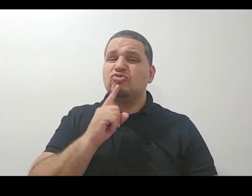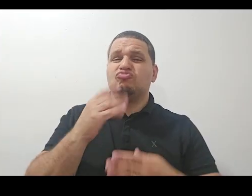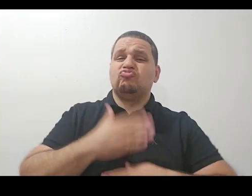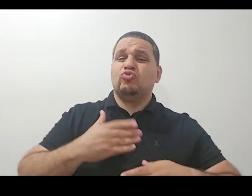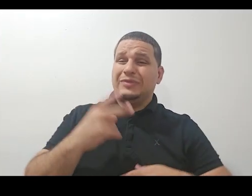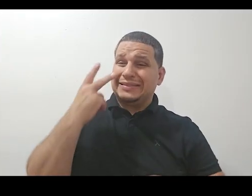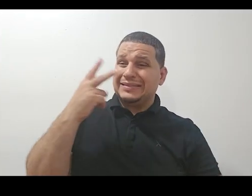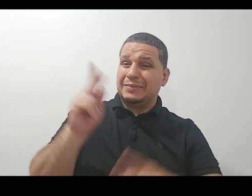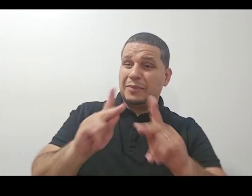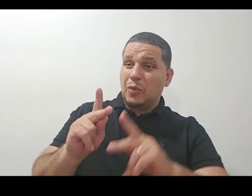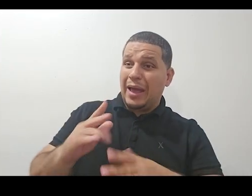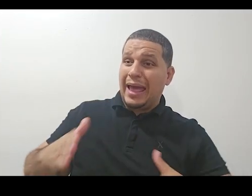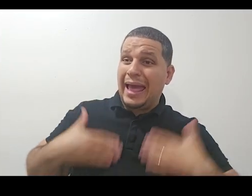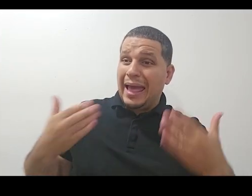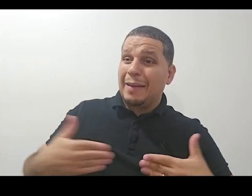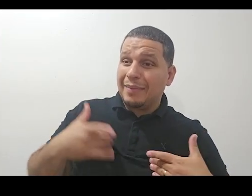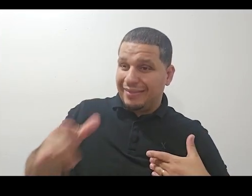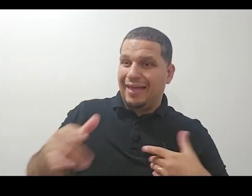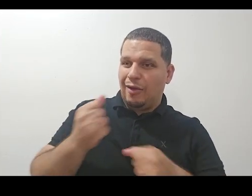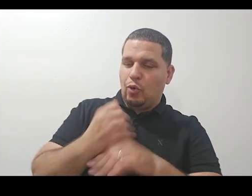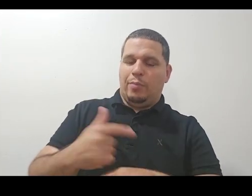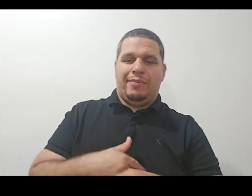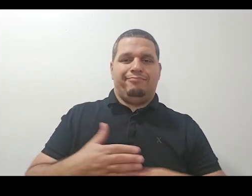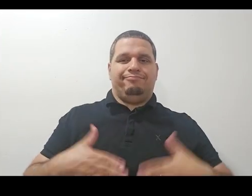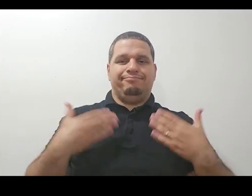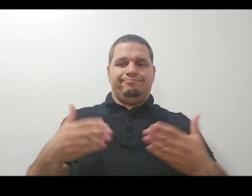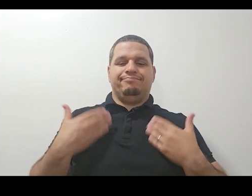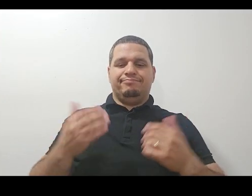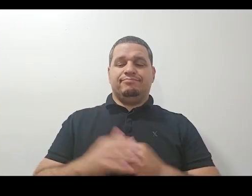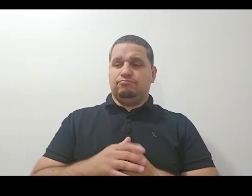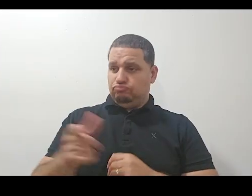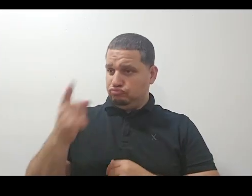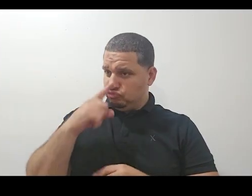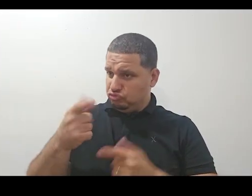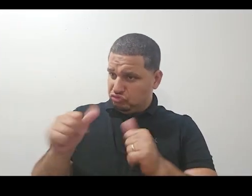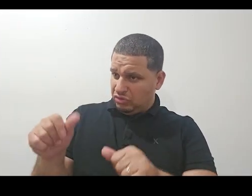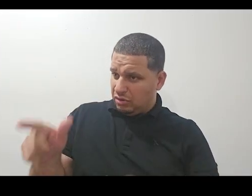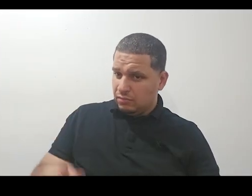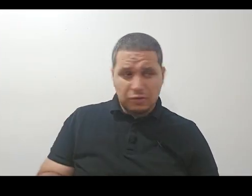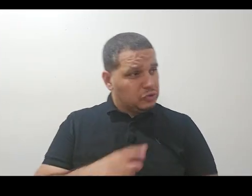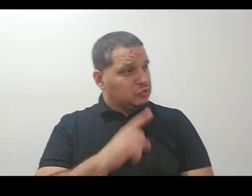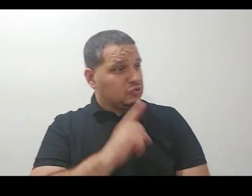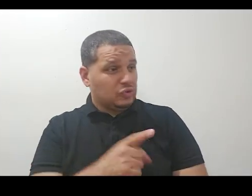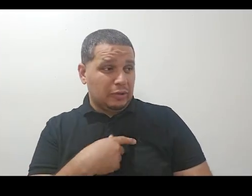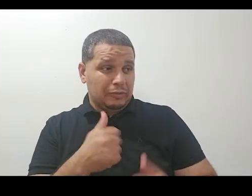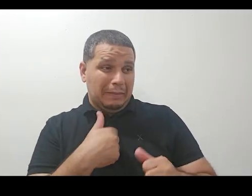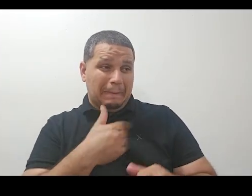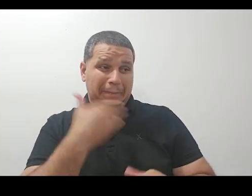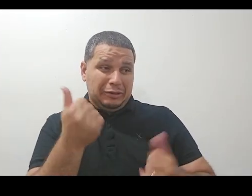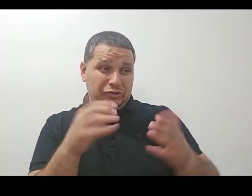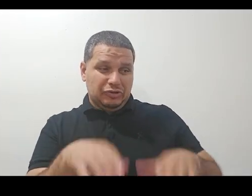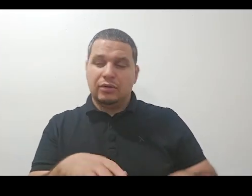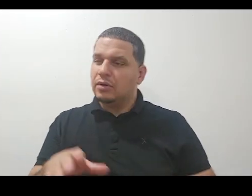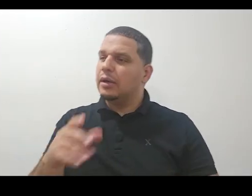people happy. You know, what's up, Albert? Hit it, try it out yourself, Charlie. Okay, sure. I'll give it my best shot. Keep it nice and